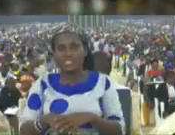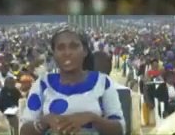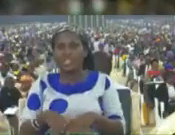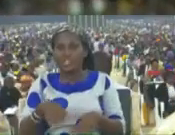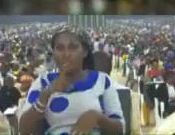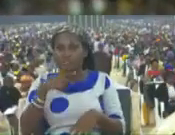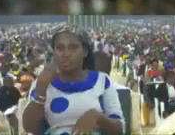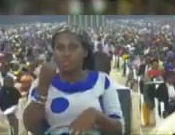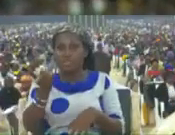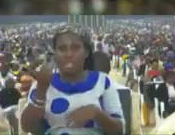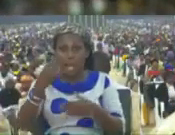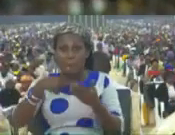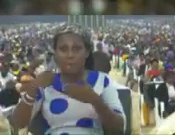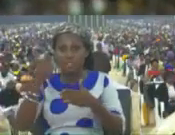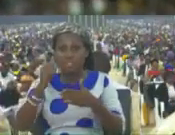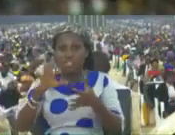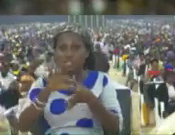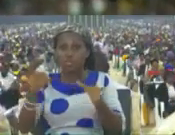before.